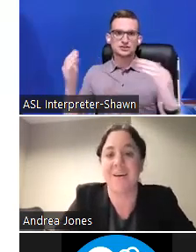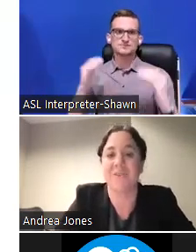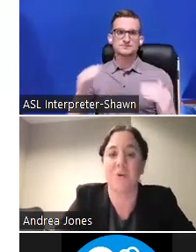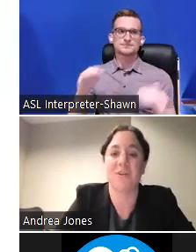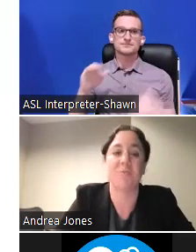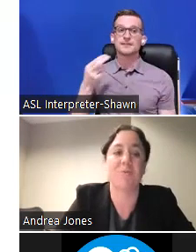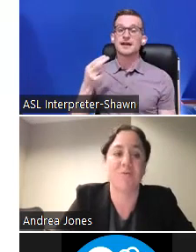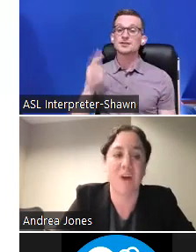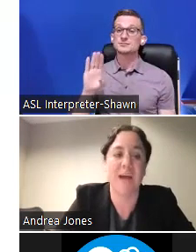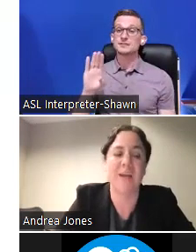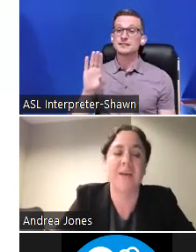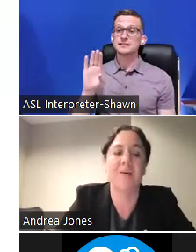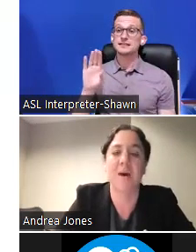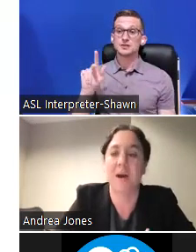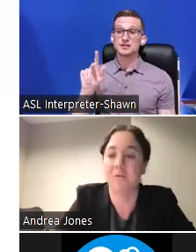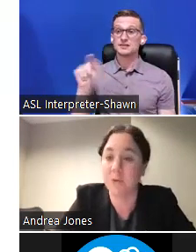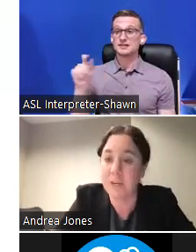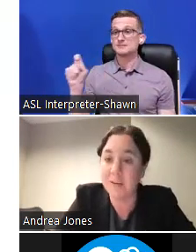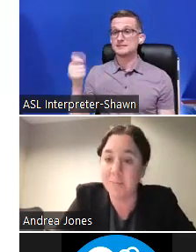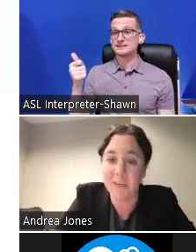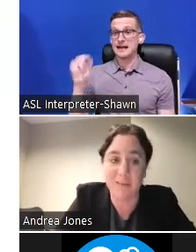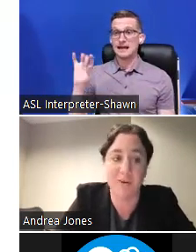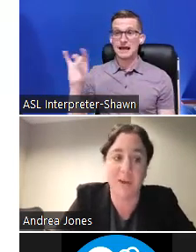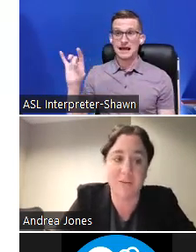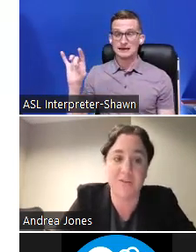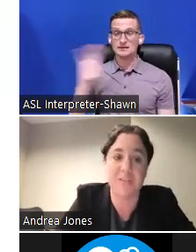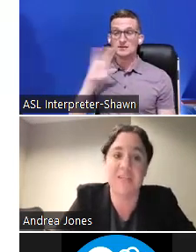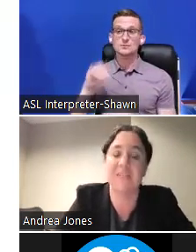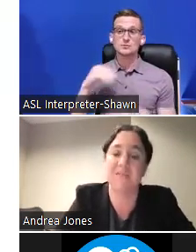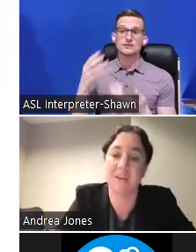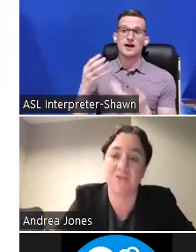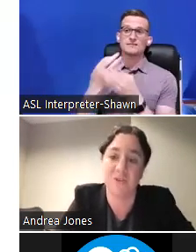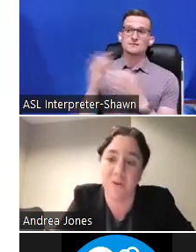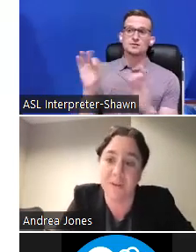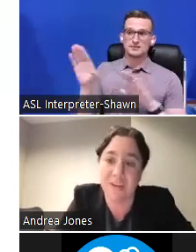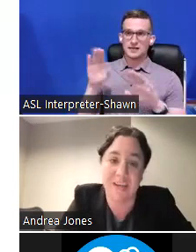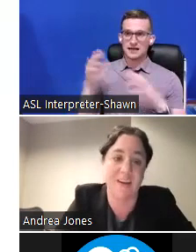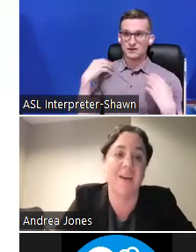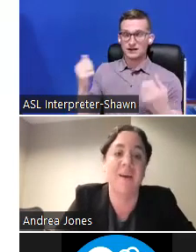23-1088 is going to provide free behavioral health services to veterans who are living in,